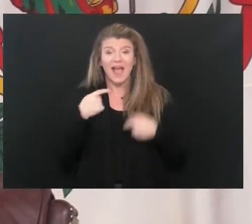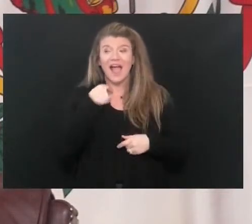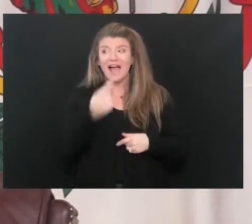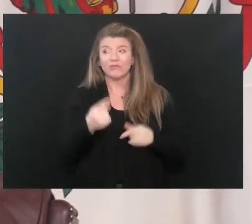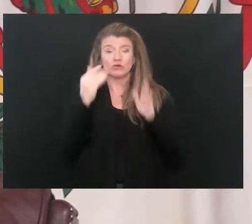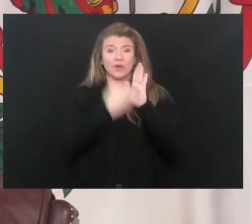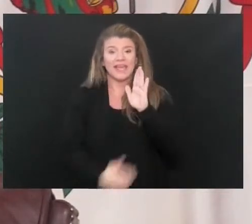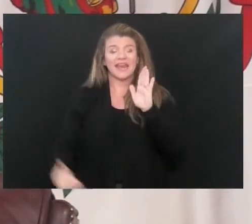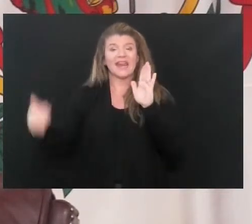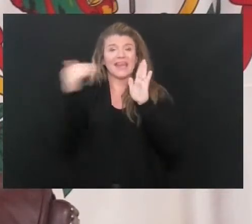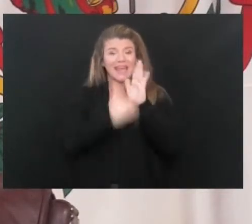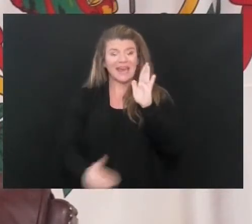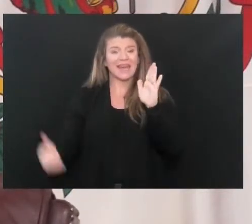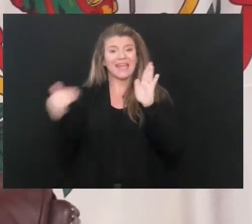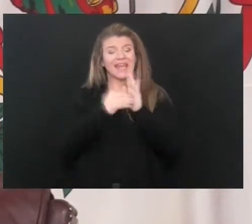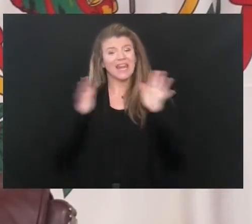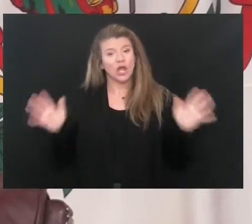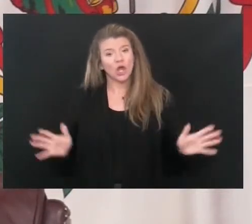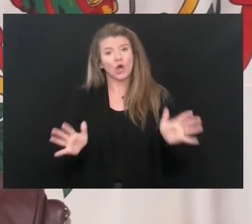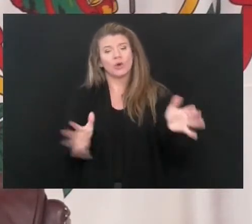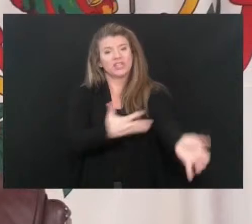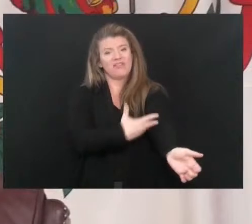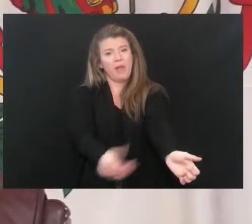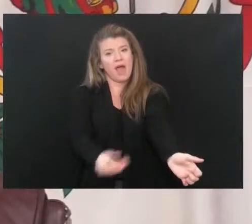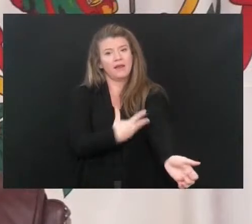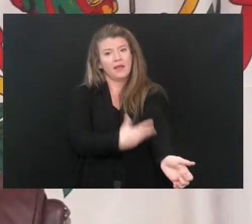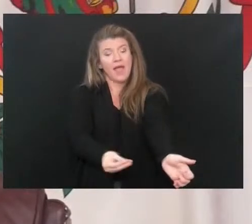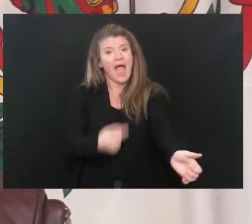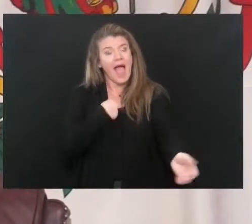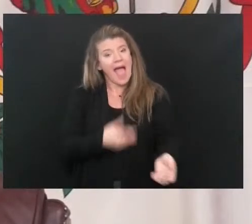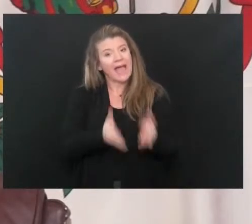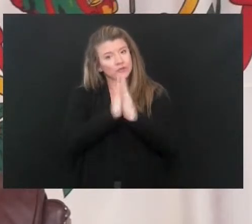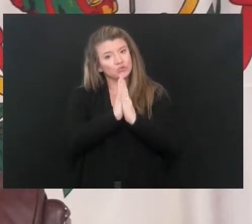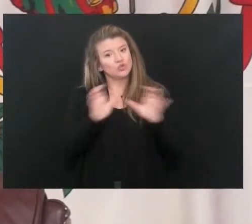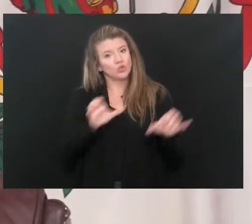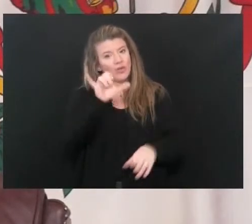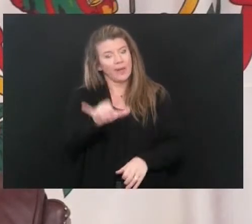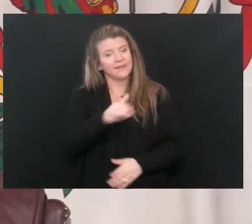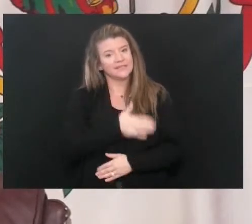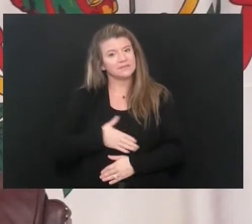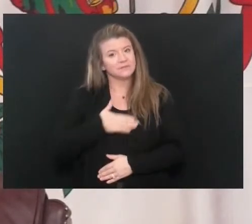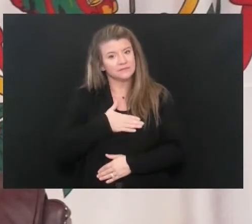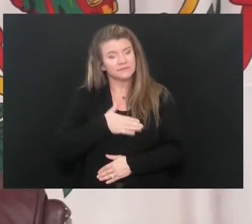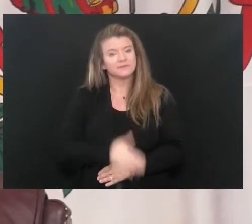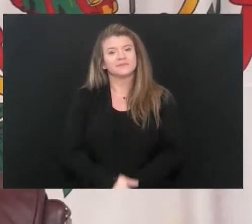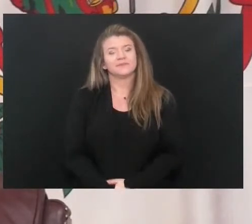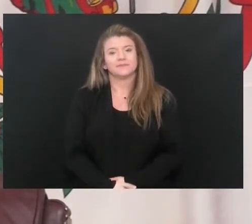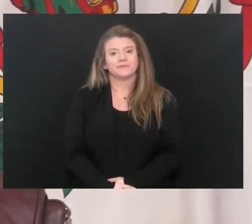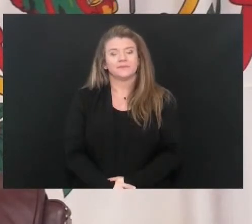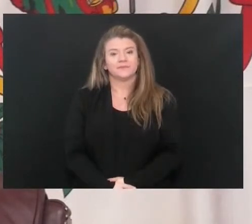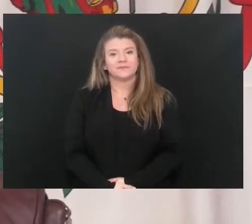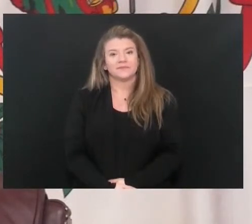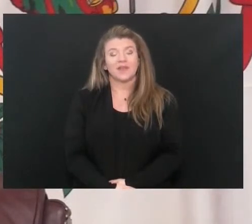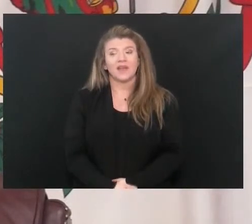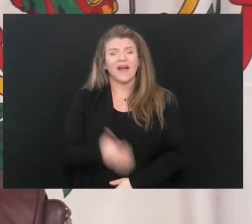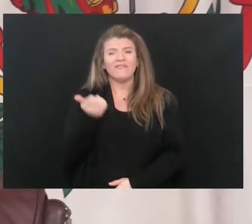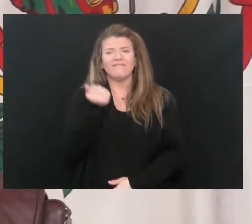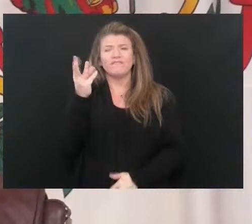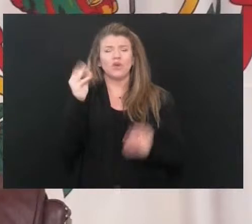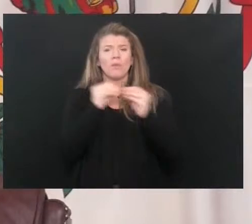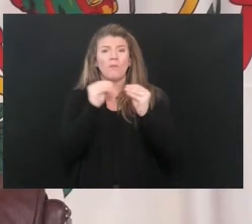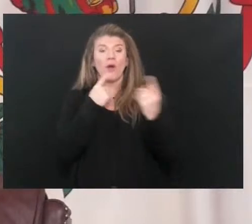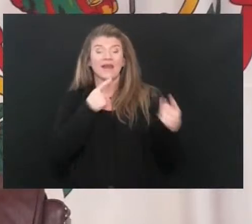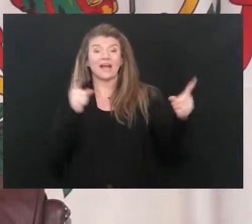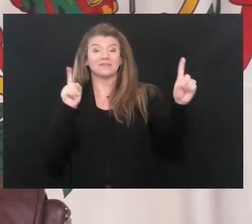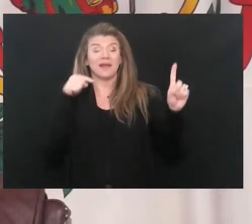over encouragement to give blood. I continue to ask you to do just that. Now, there's a couple other announcements and everything.